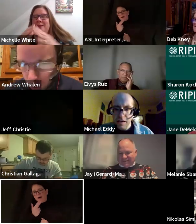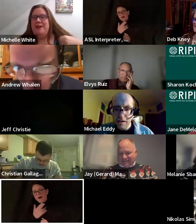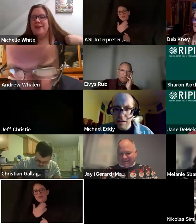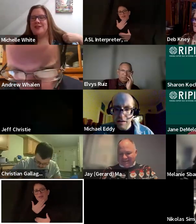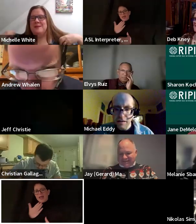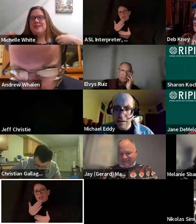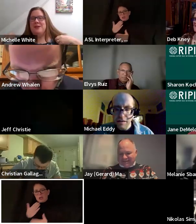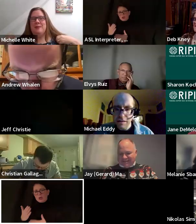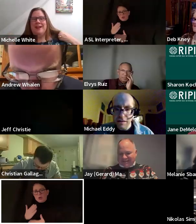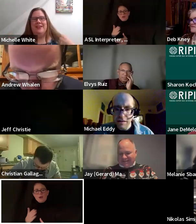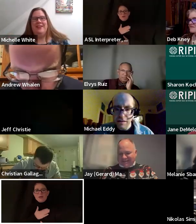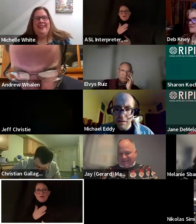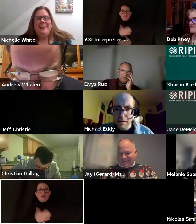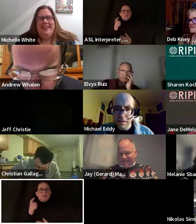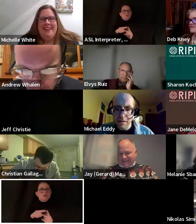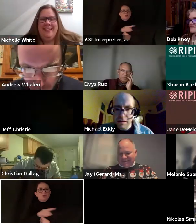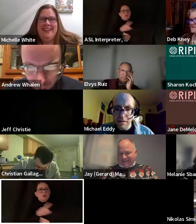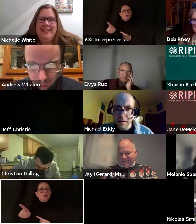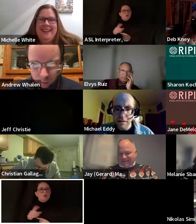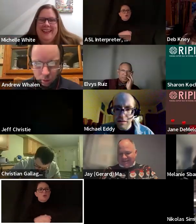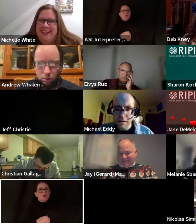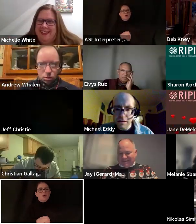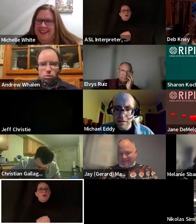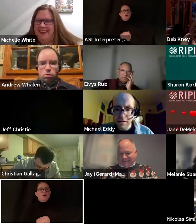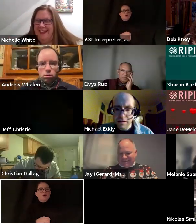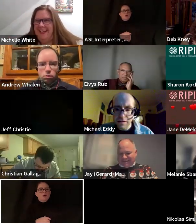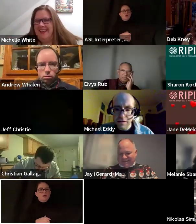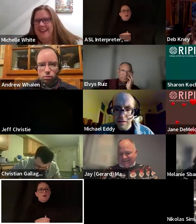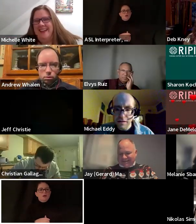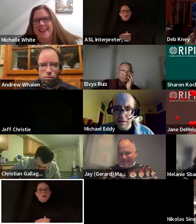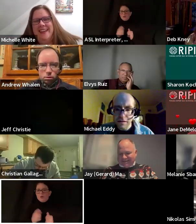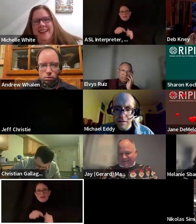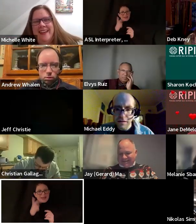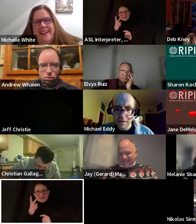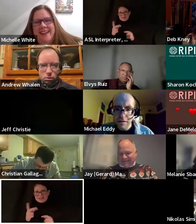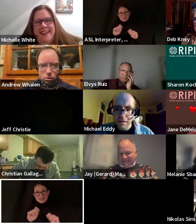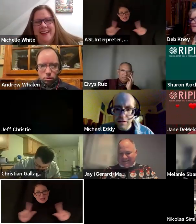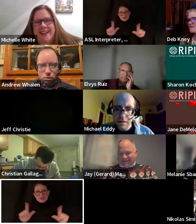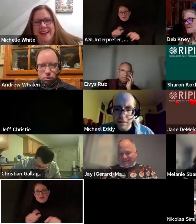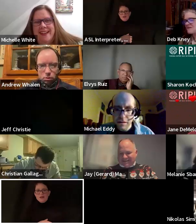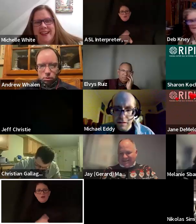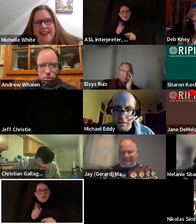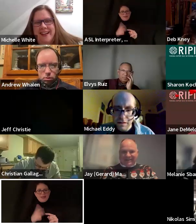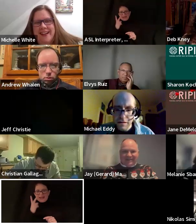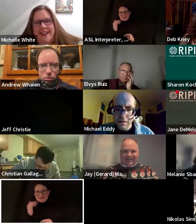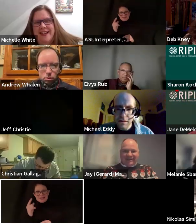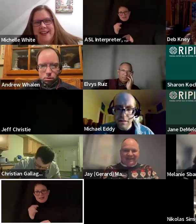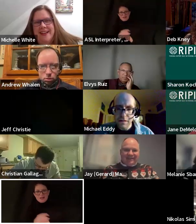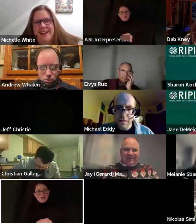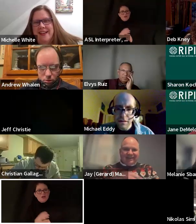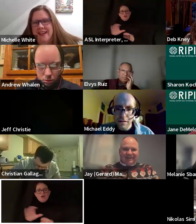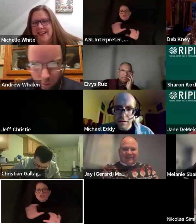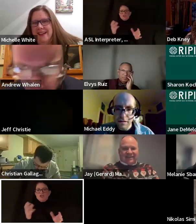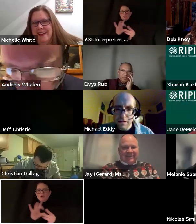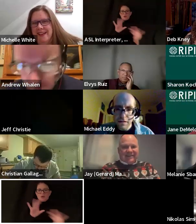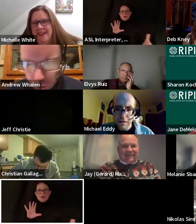Oh, thank you. Wish you a Merry Christmas Thank you, too. Michael. Is it sharing up there on the screen? No. Do it again, Mike.